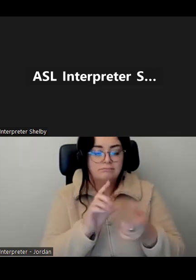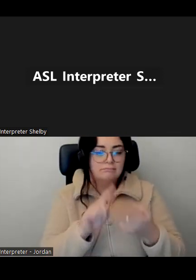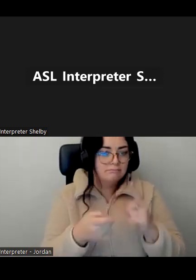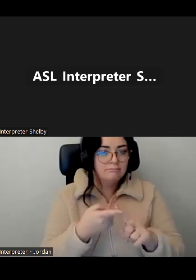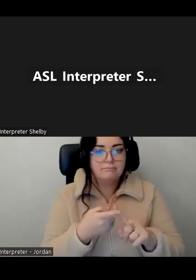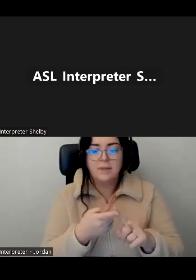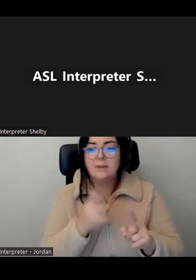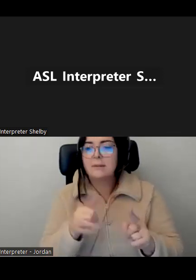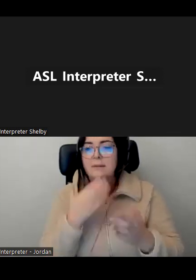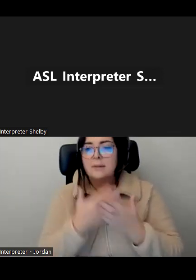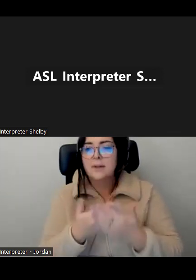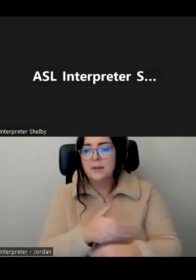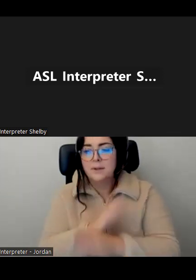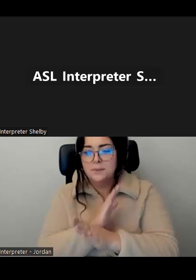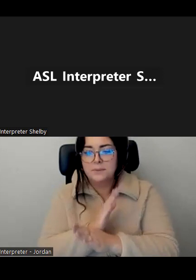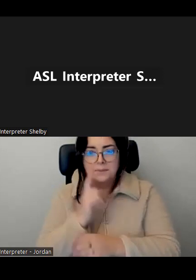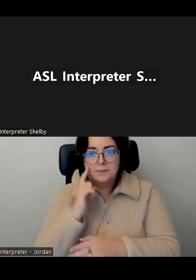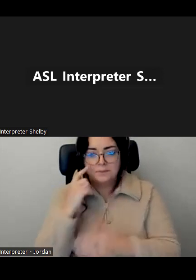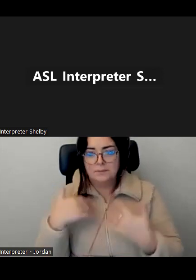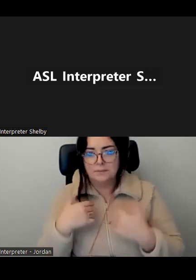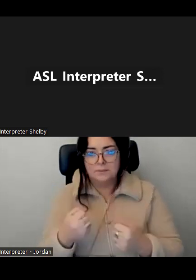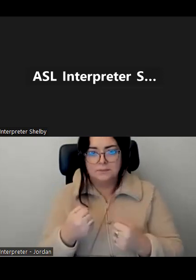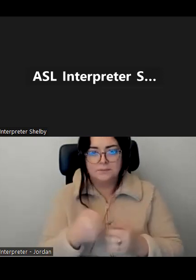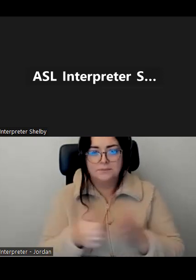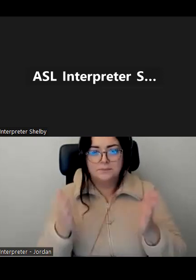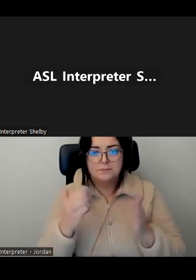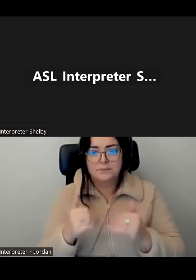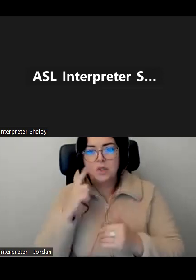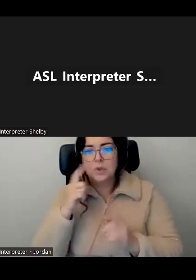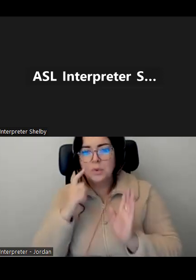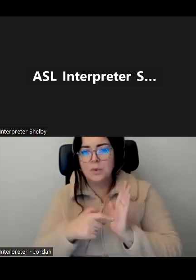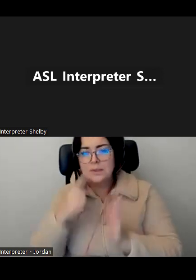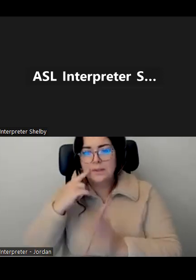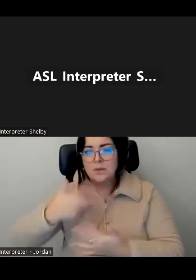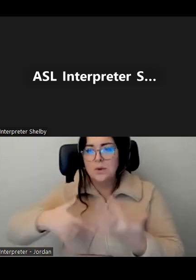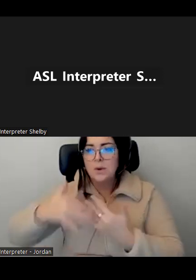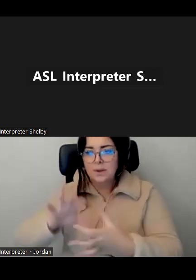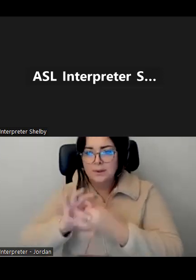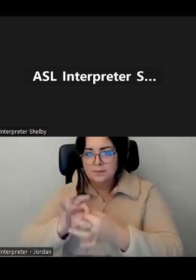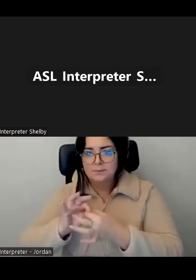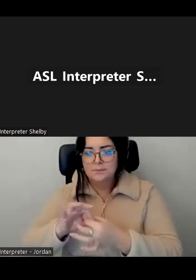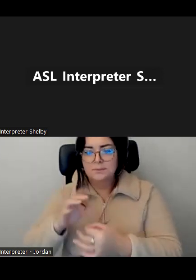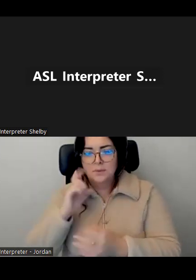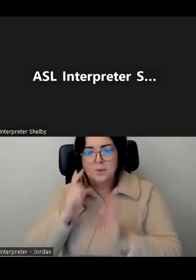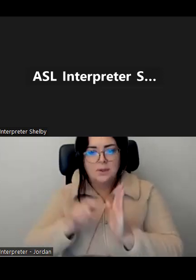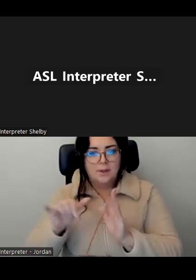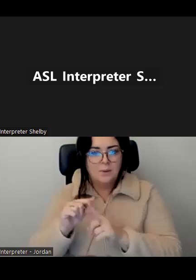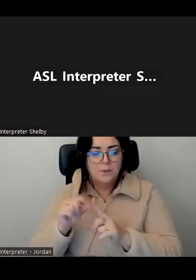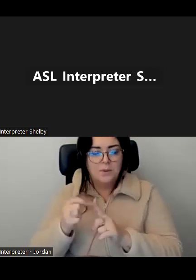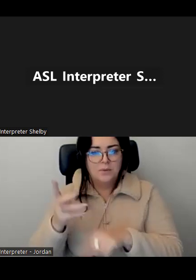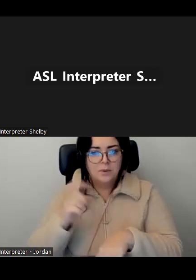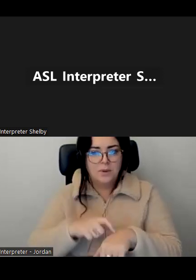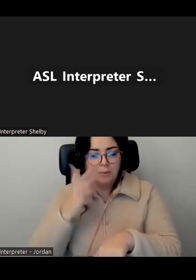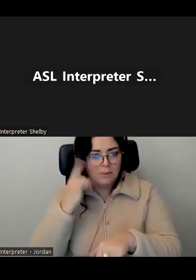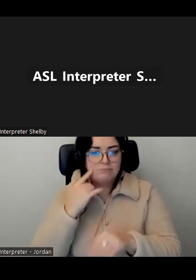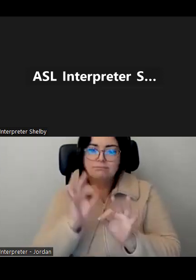health. Social connections that'll come up a few times in this presentation because it's very, very important for our mental